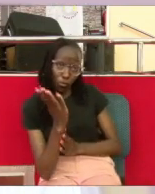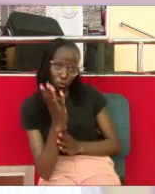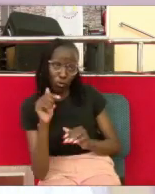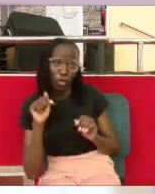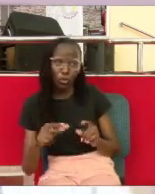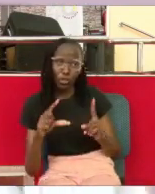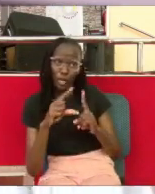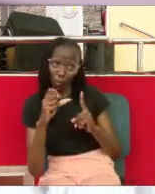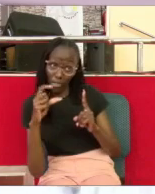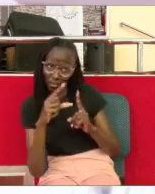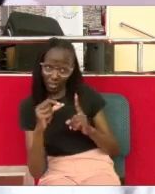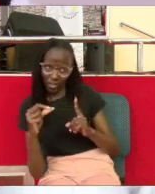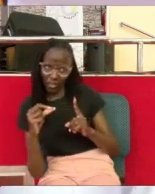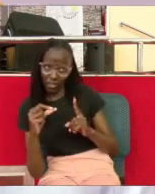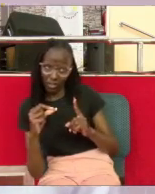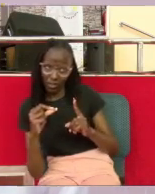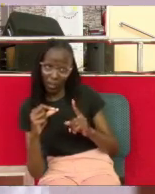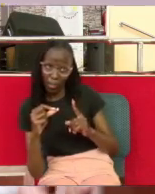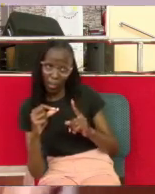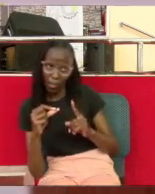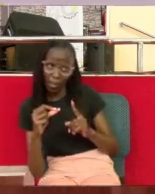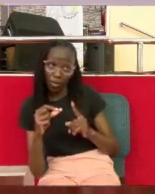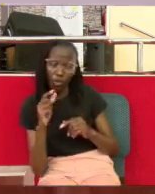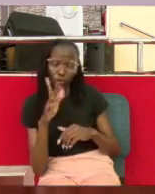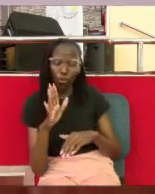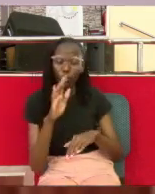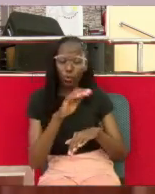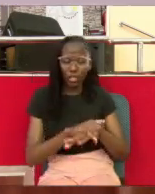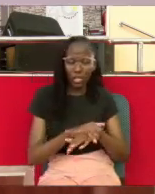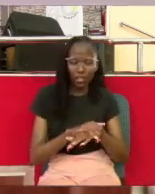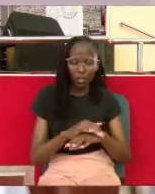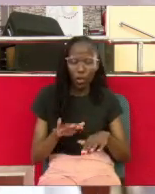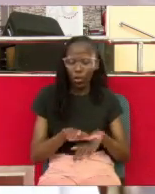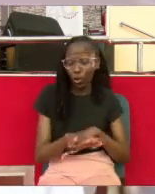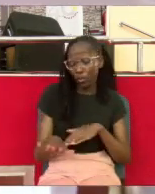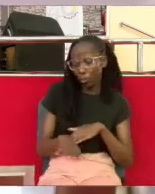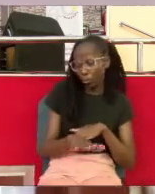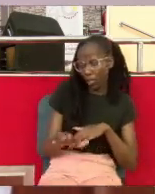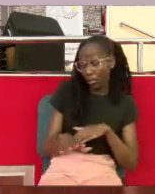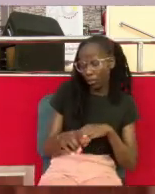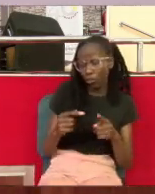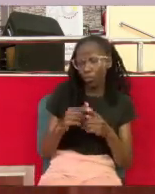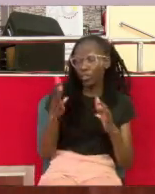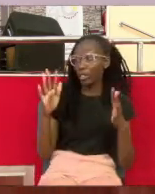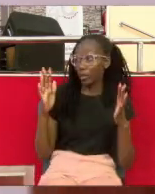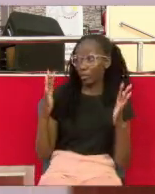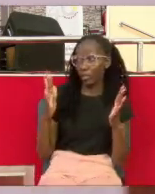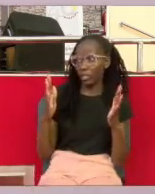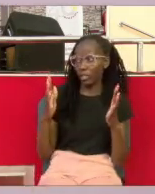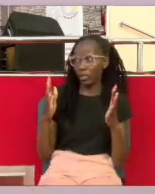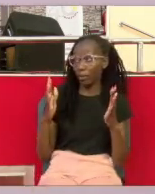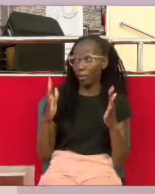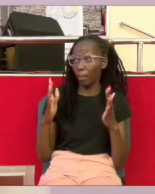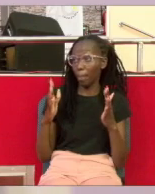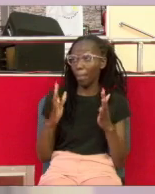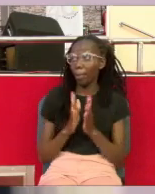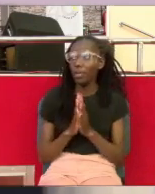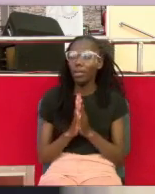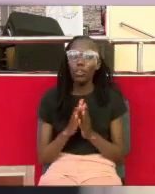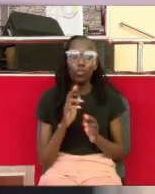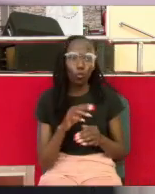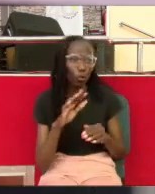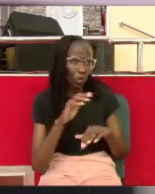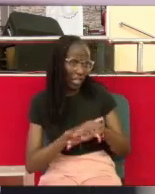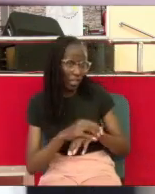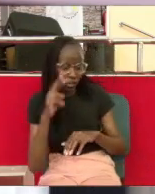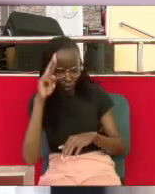discussion, we will find our space of celebration, or we will find the reason why you should